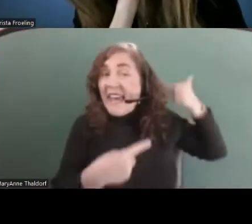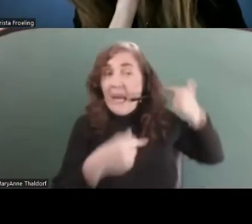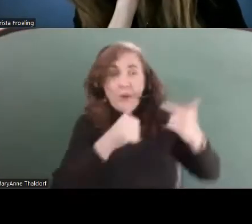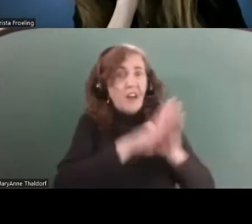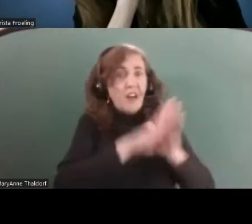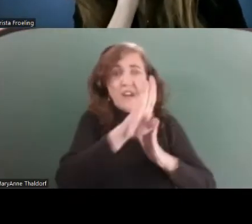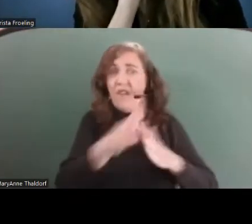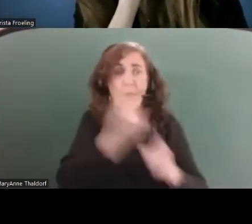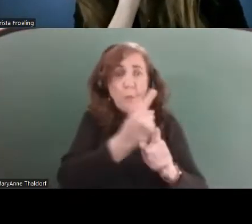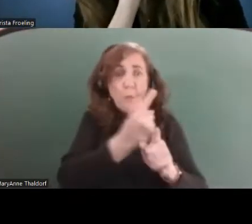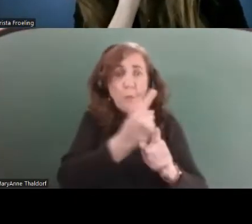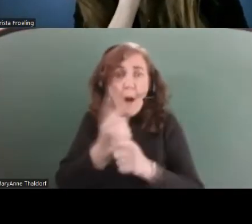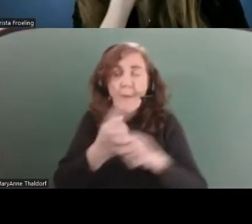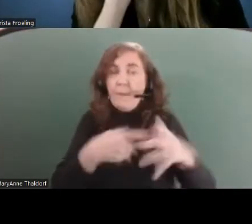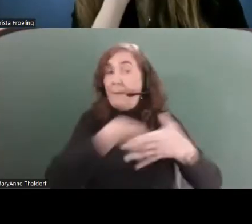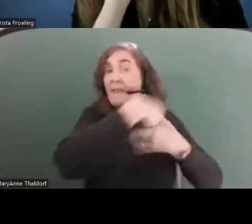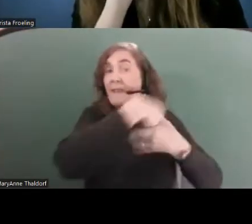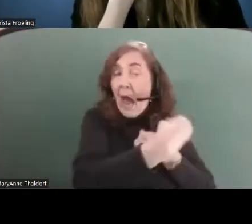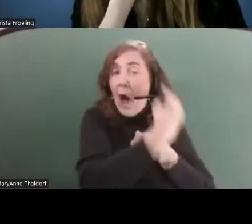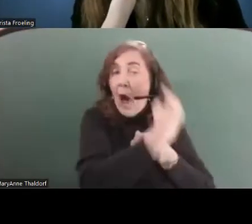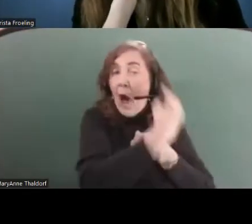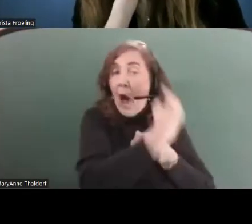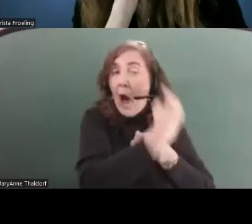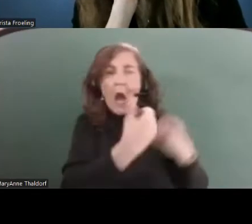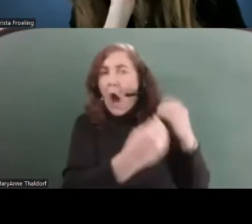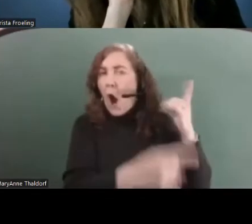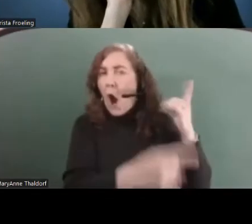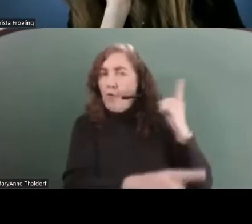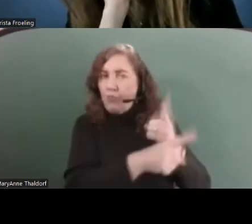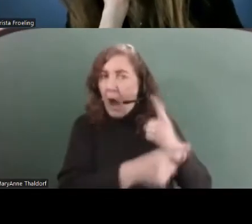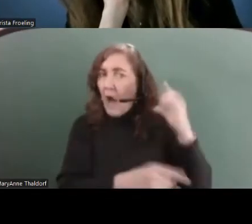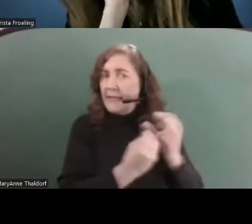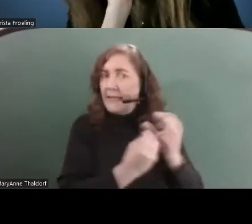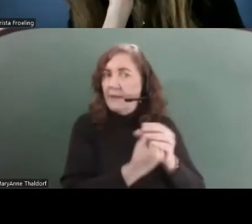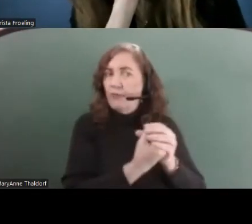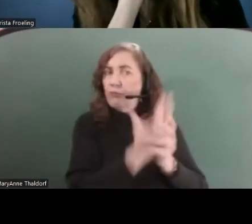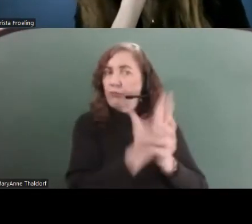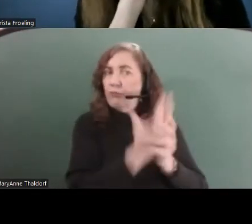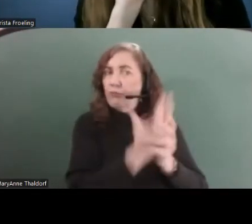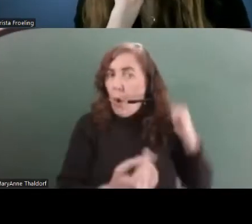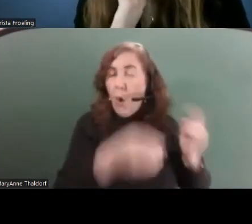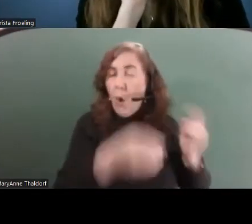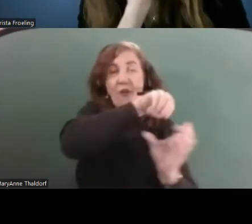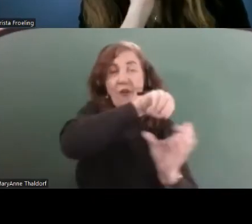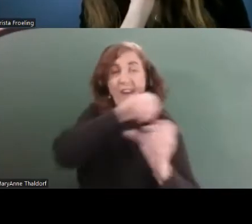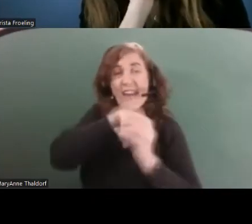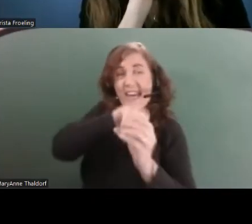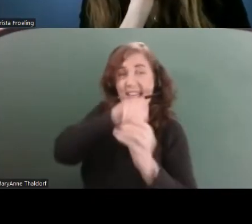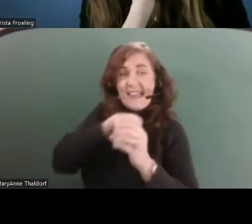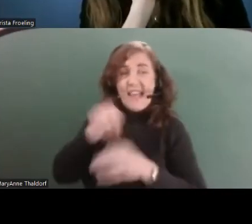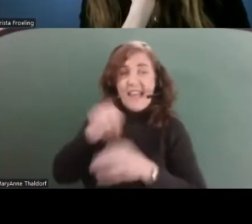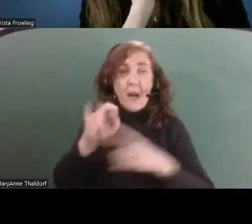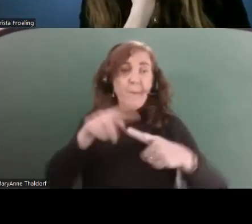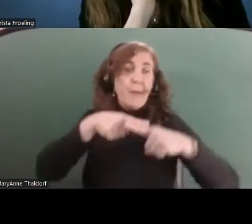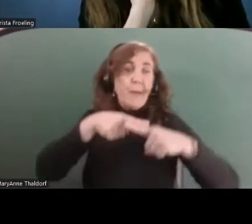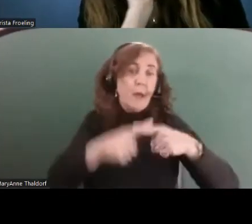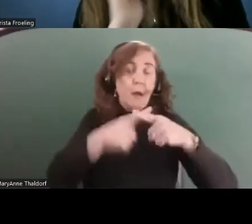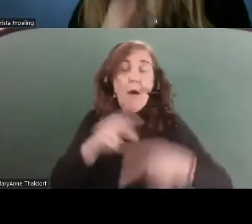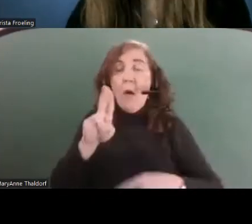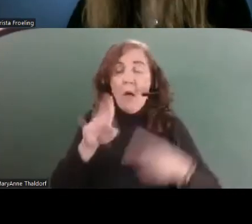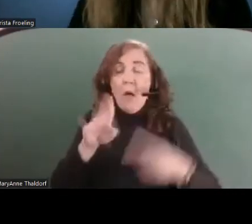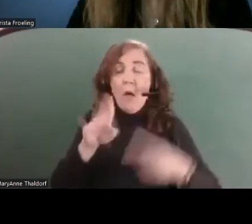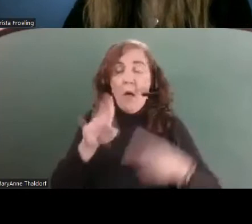ear. Sometimes they don't have middle ear bones. Sometimes their cochlea is not developed.